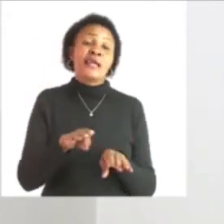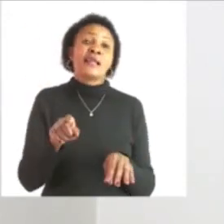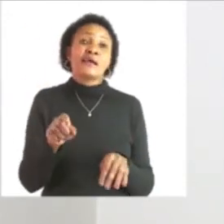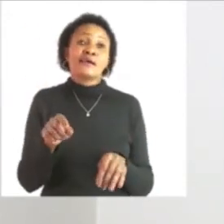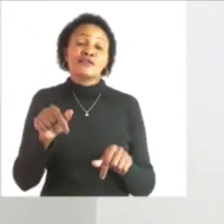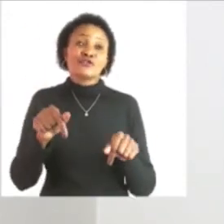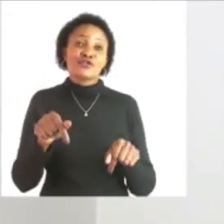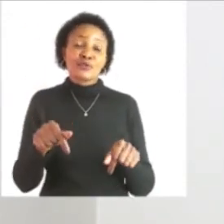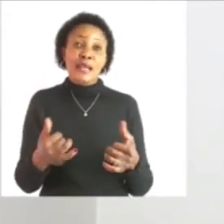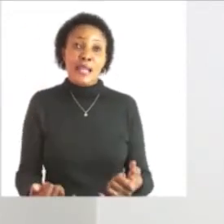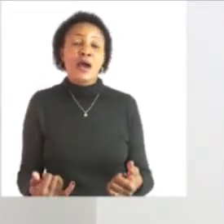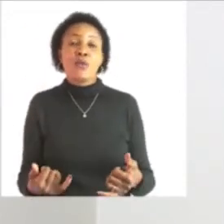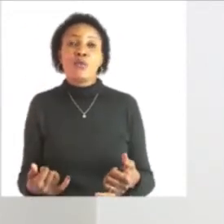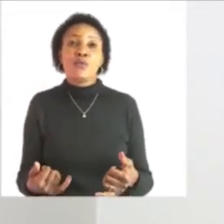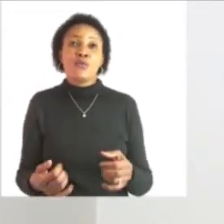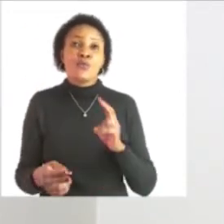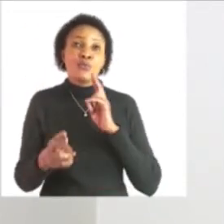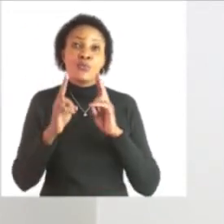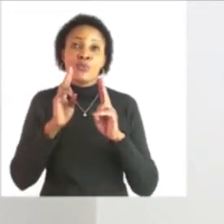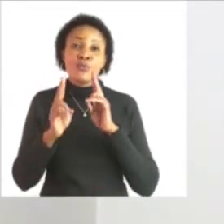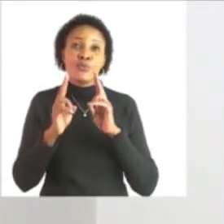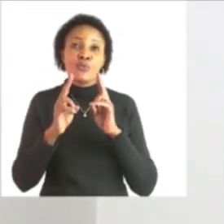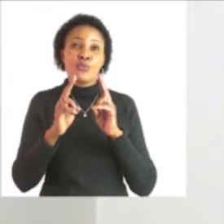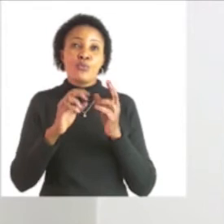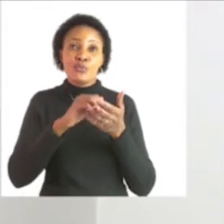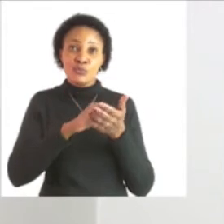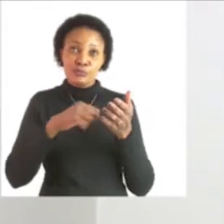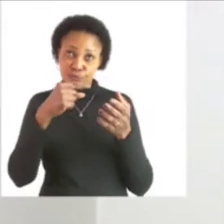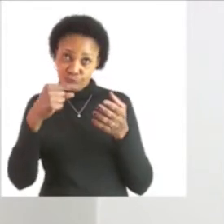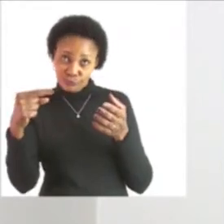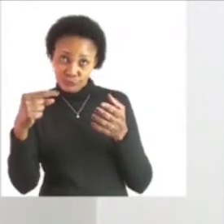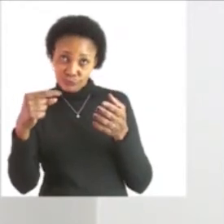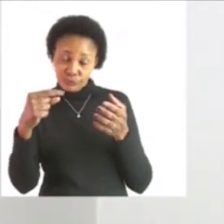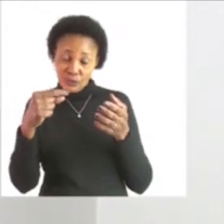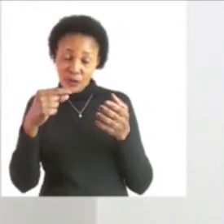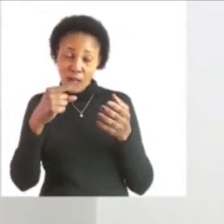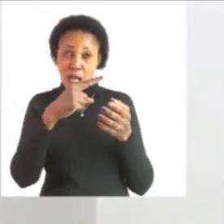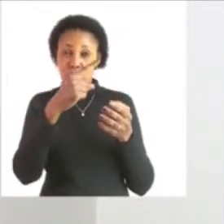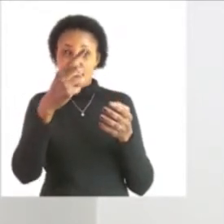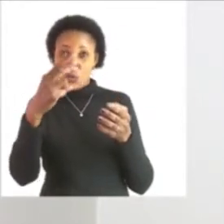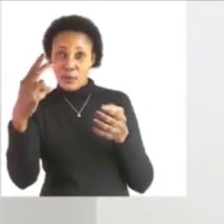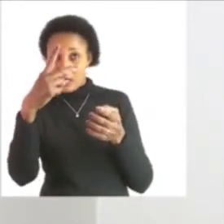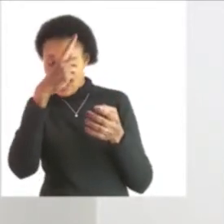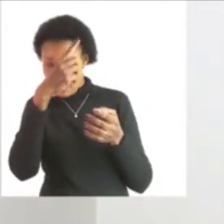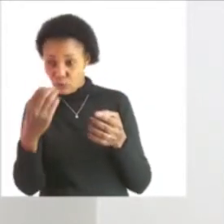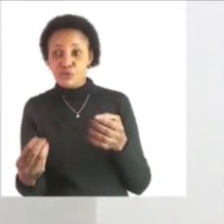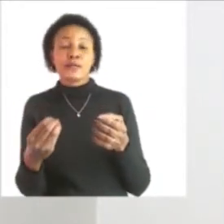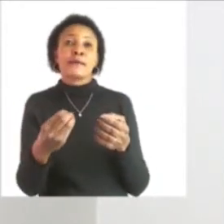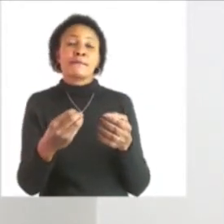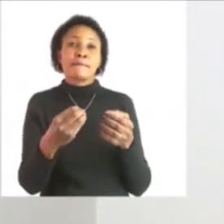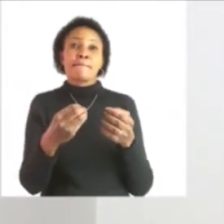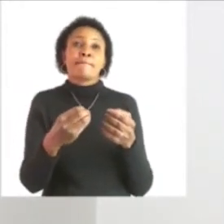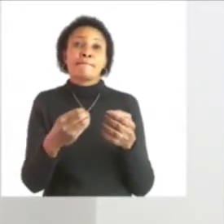and now we are going to talk about subtraction again up to number 10. The instruction says on